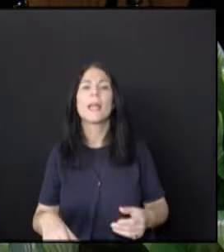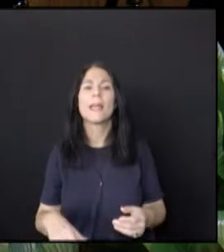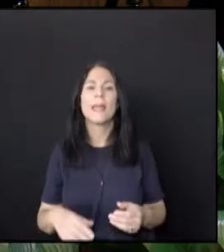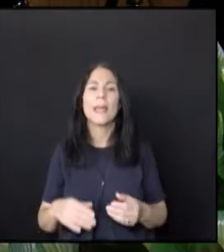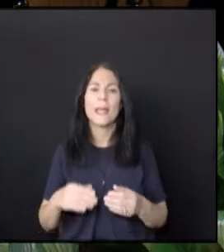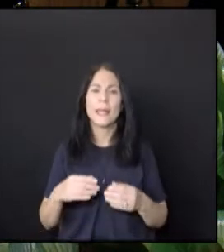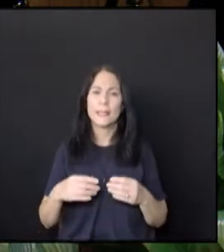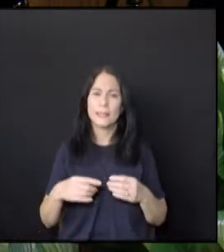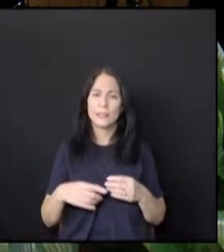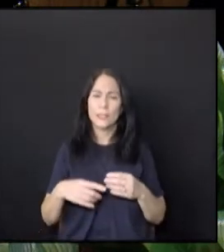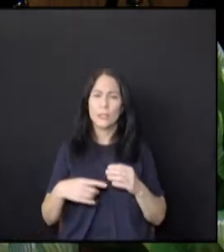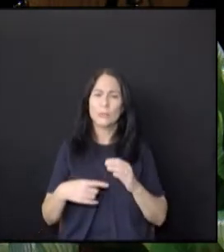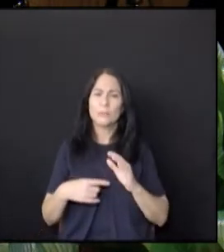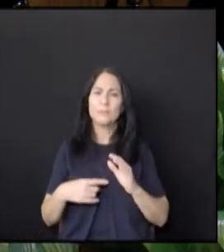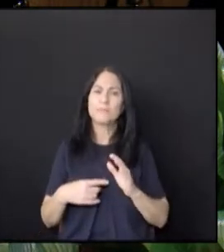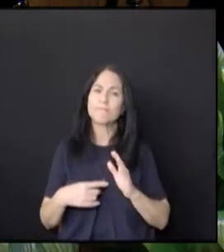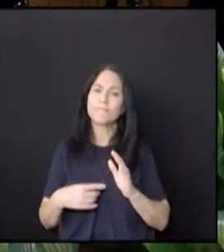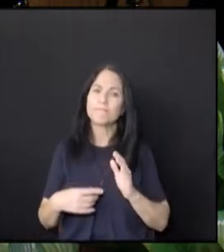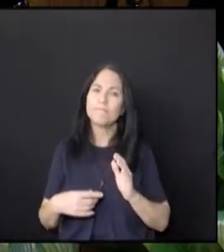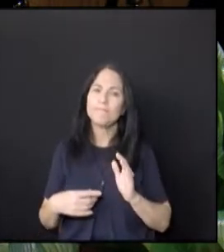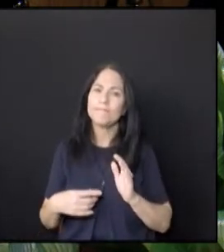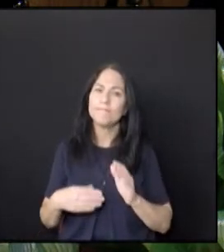unmet expectation of God.